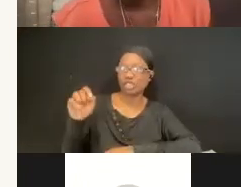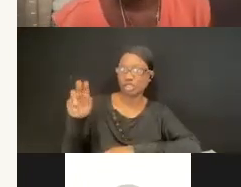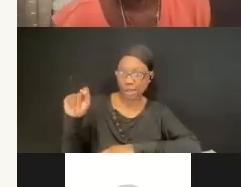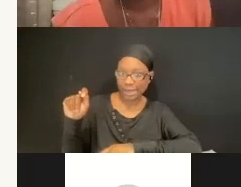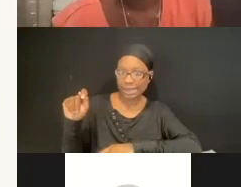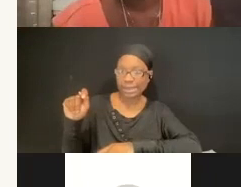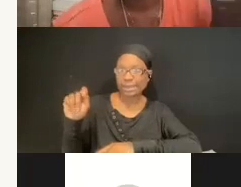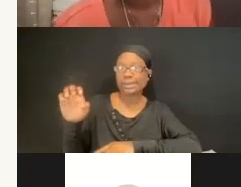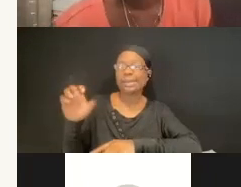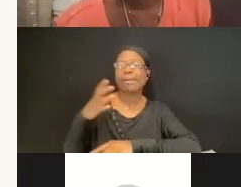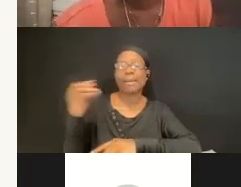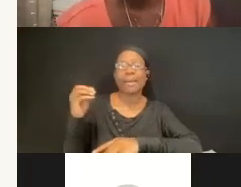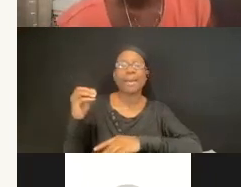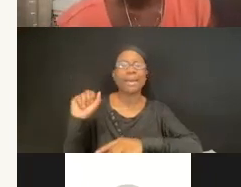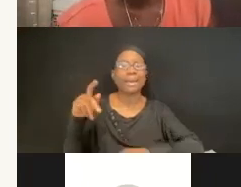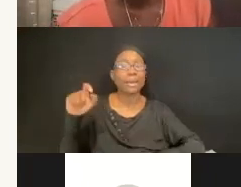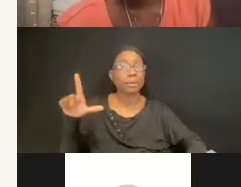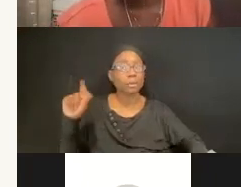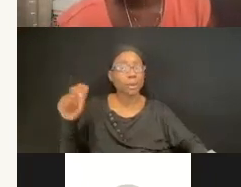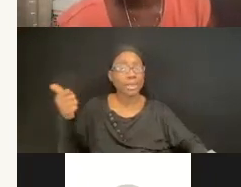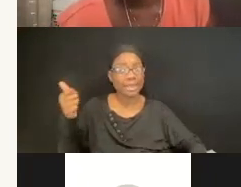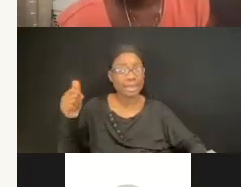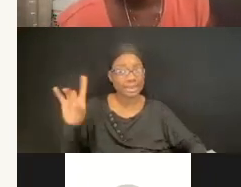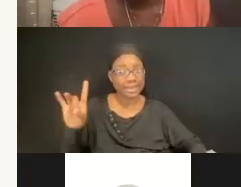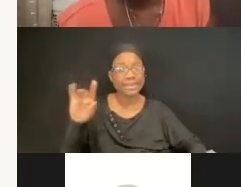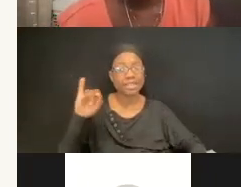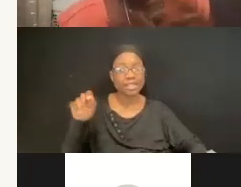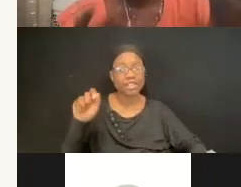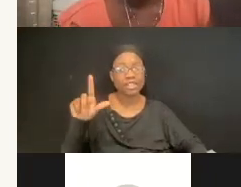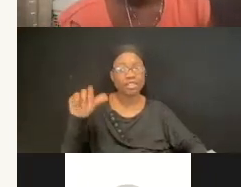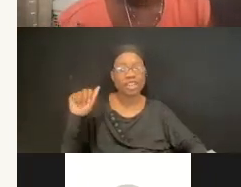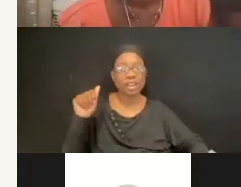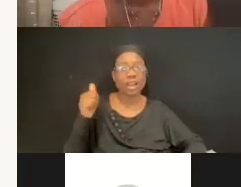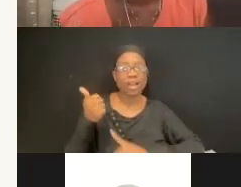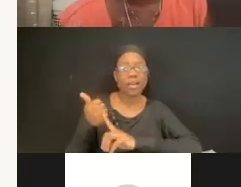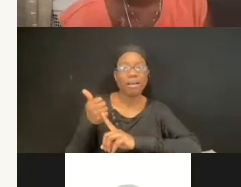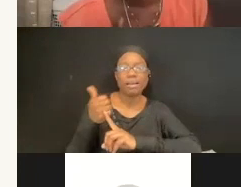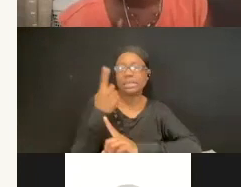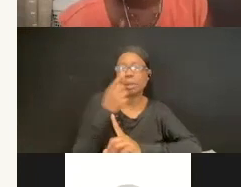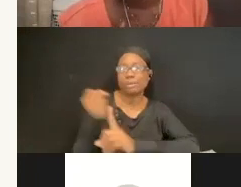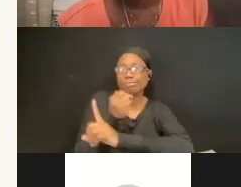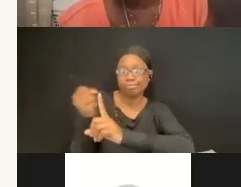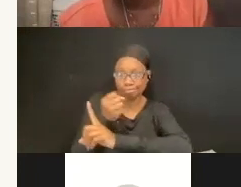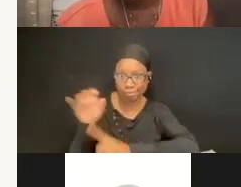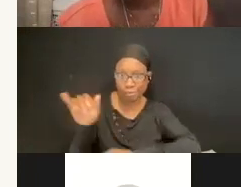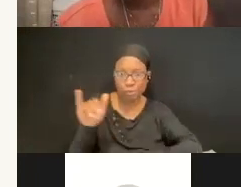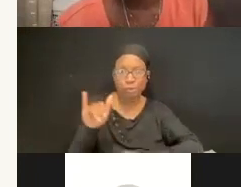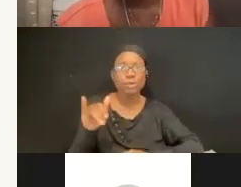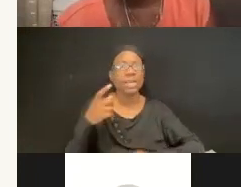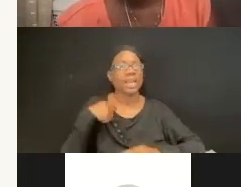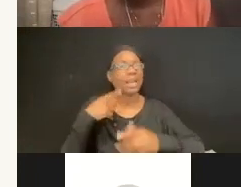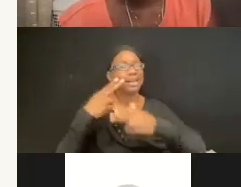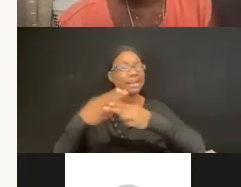events to kind of show the background of what some of the things that we were trying to address with the organizing that we do with House of